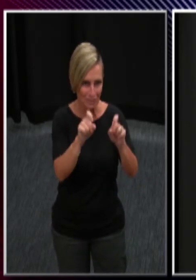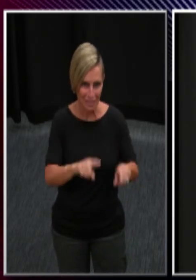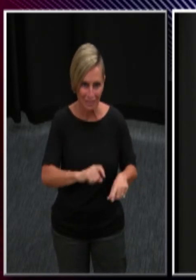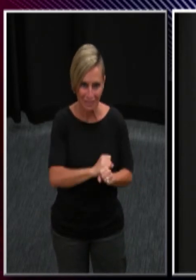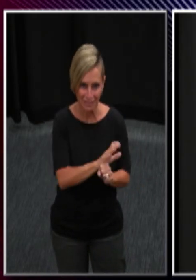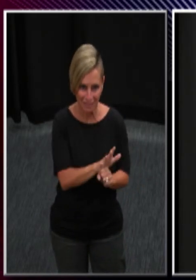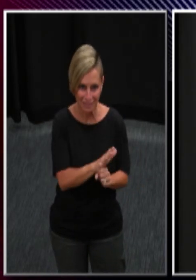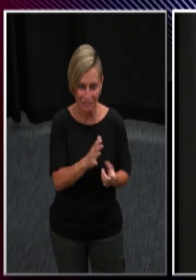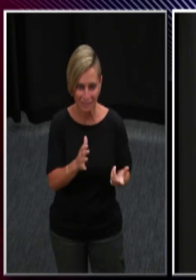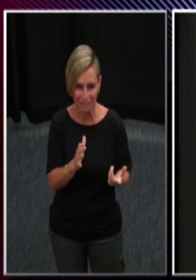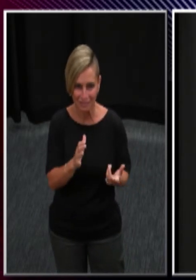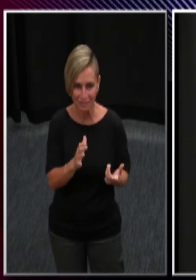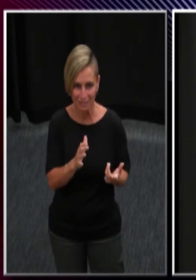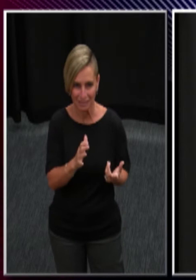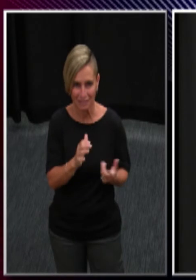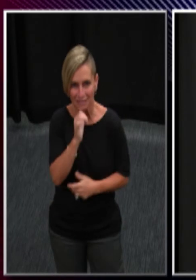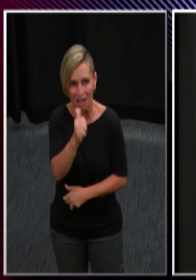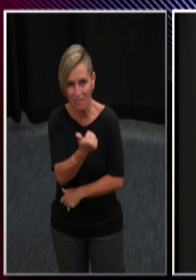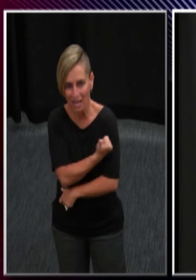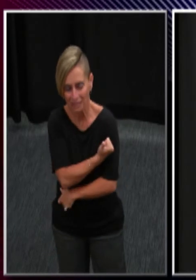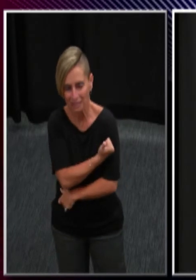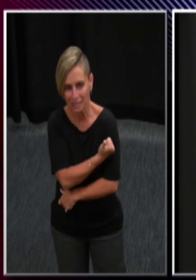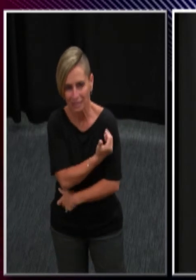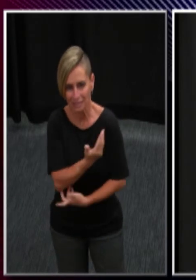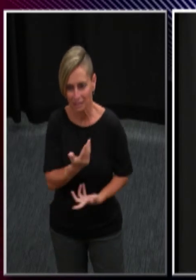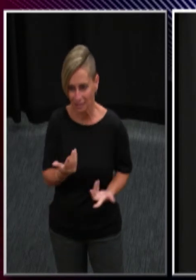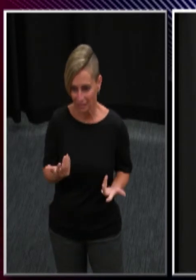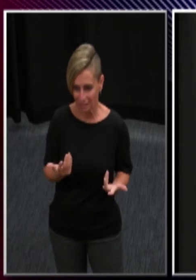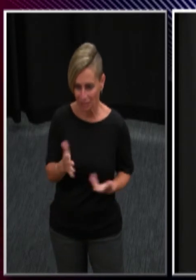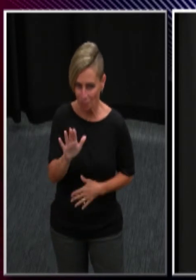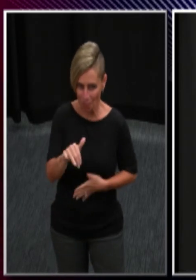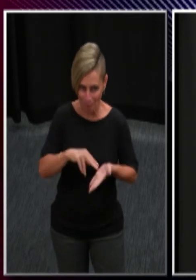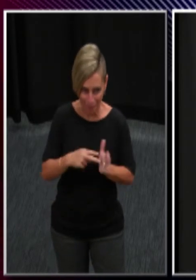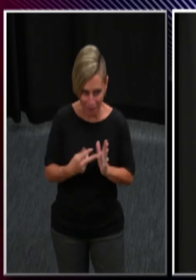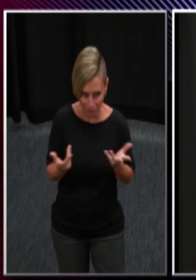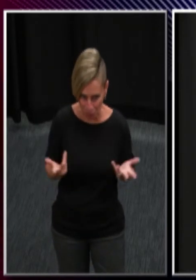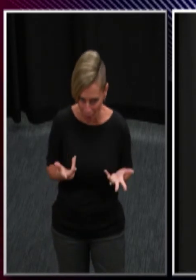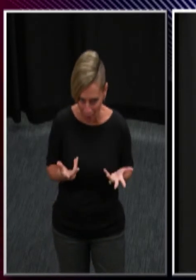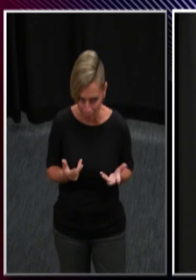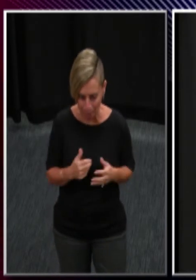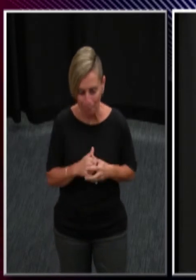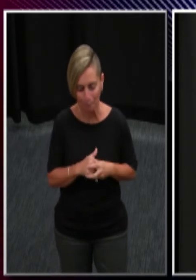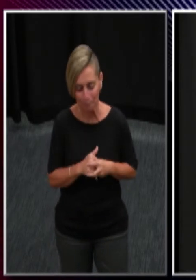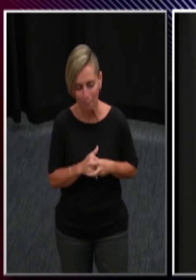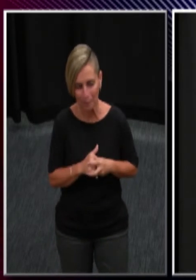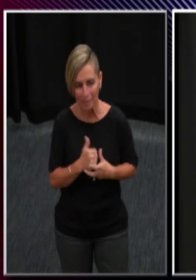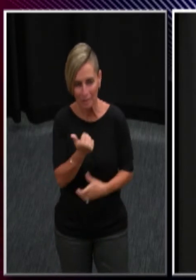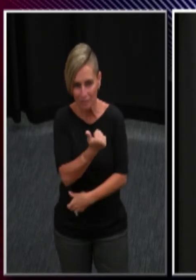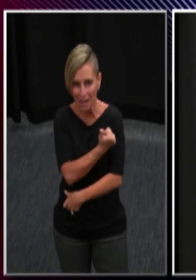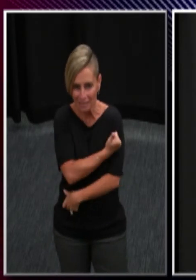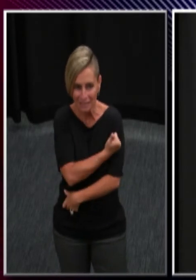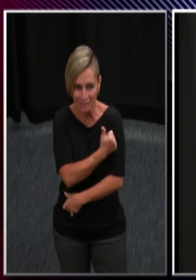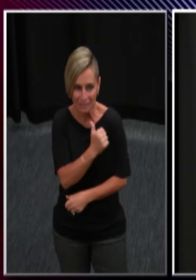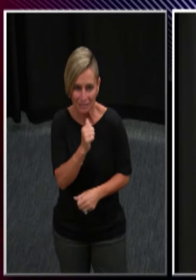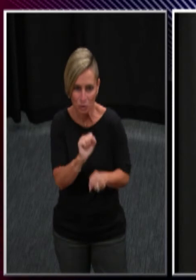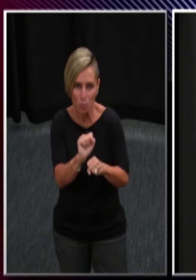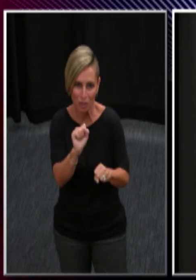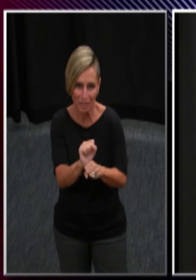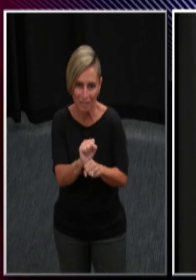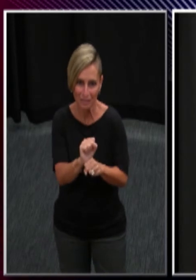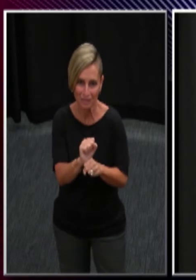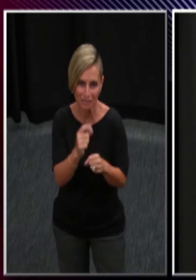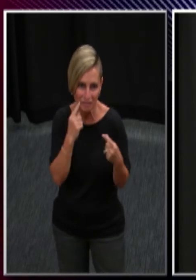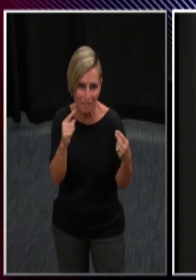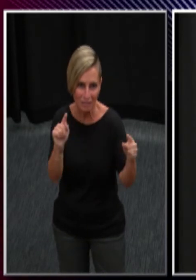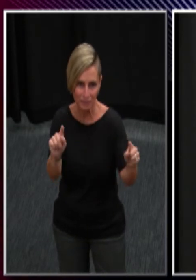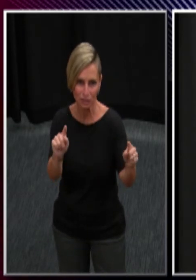unvaccinated people. So what does that tell us? It tells us that vaccine is effective. There are